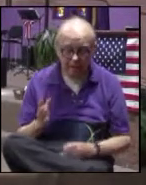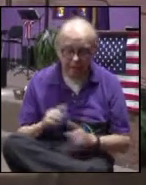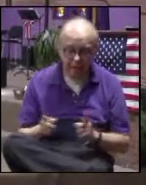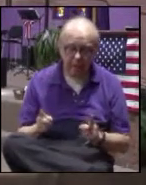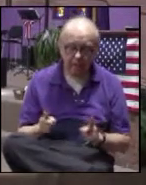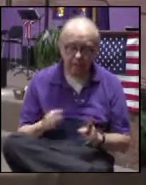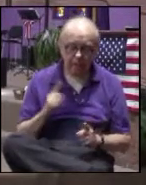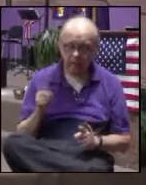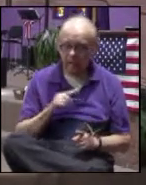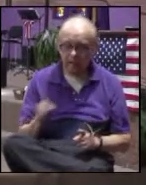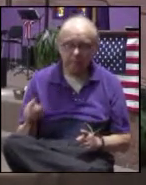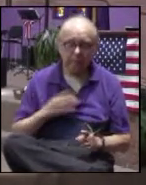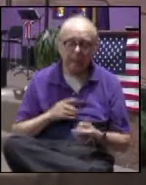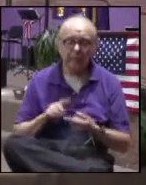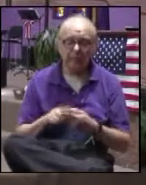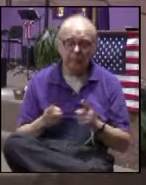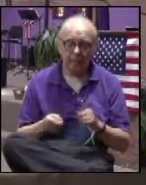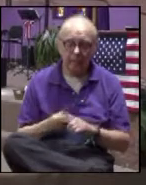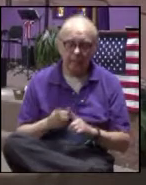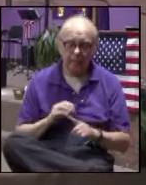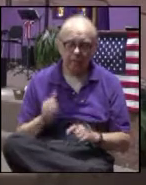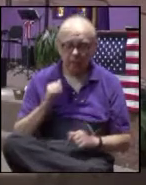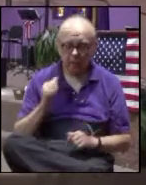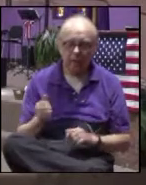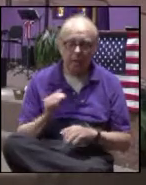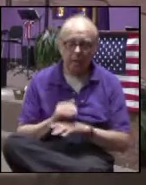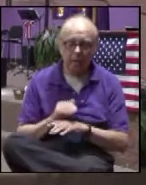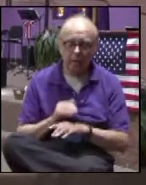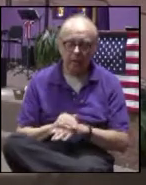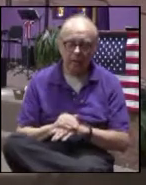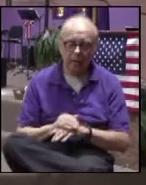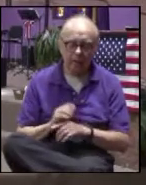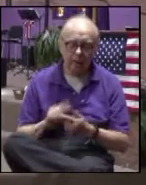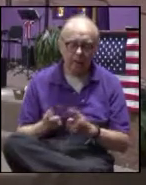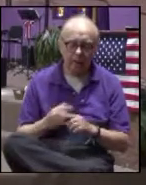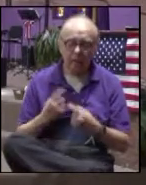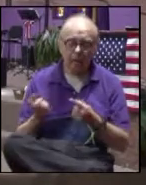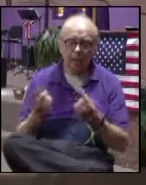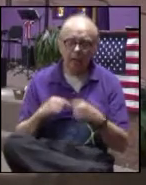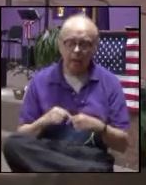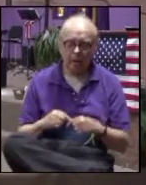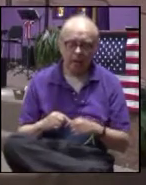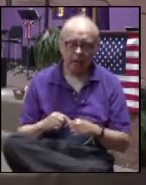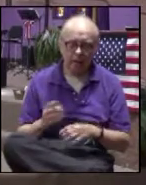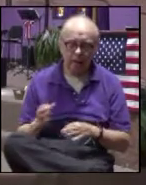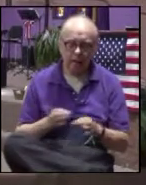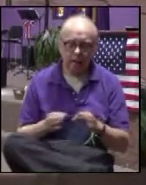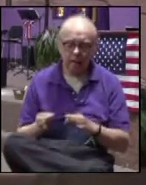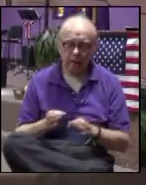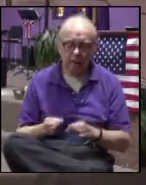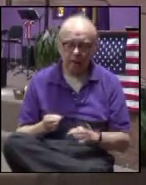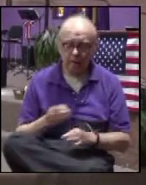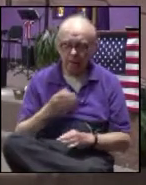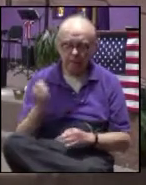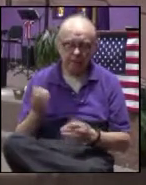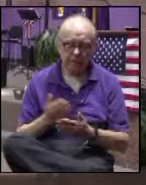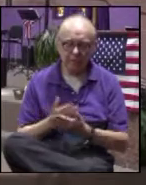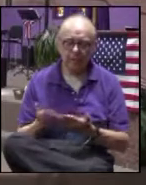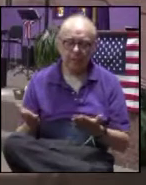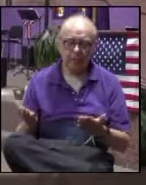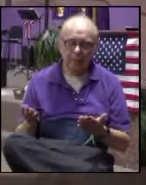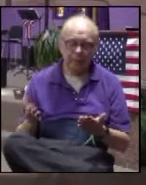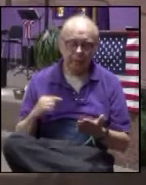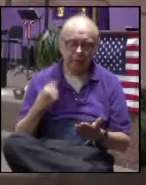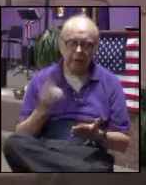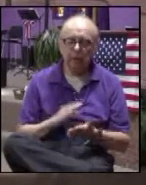I consider all of you my friends. And tomorrow night, some friends of mine and I, we're going to explain what the greatest thing is in